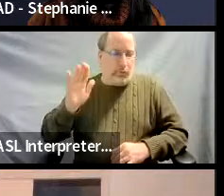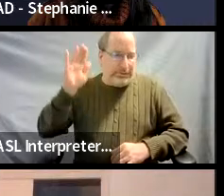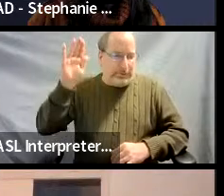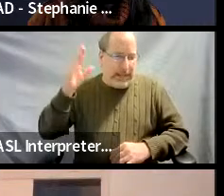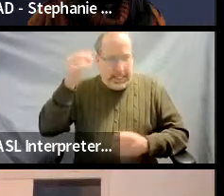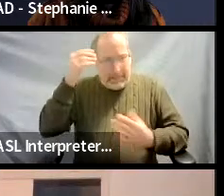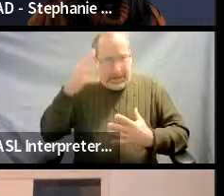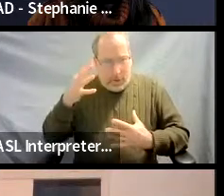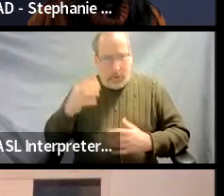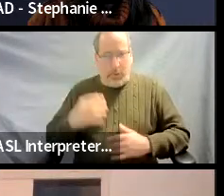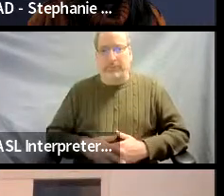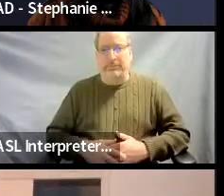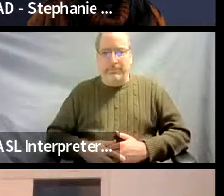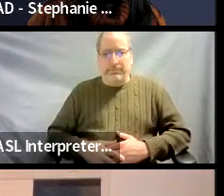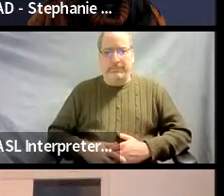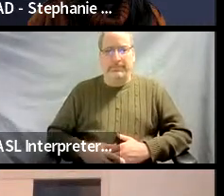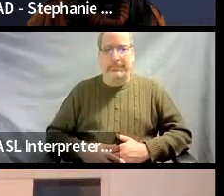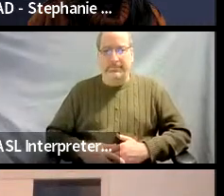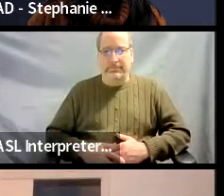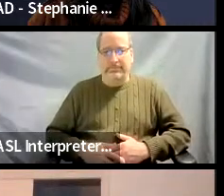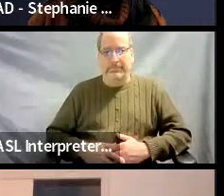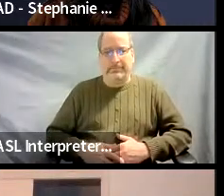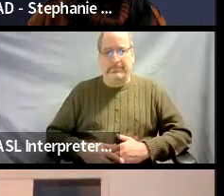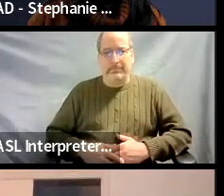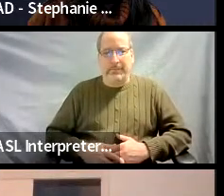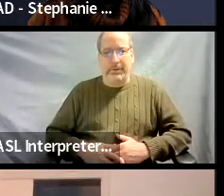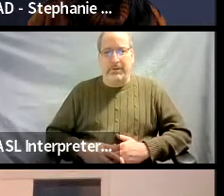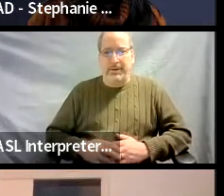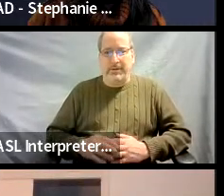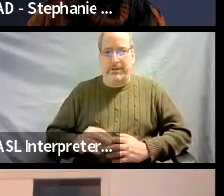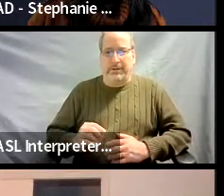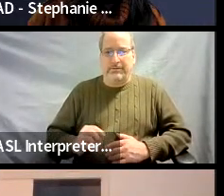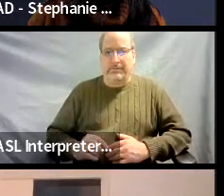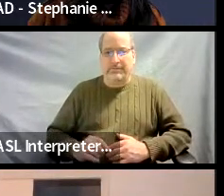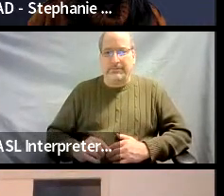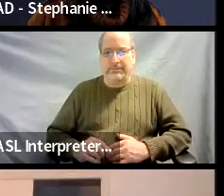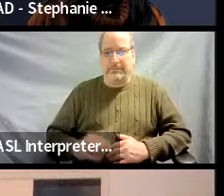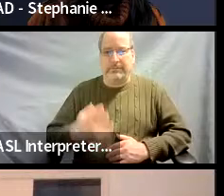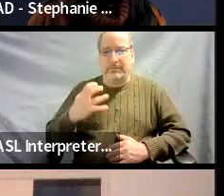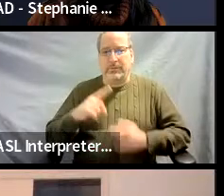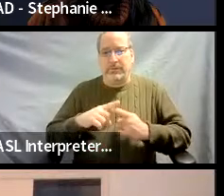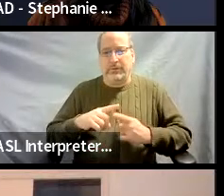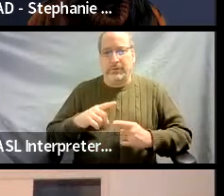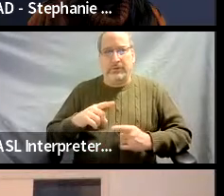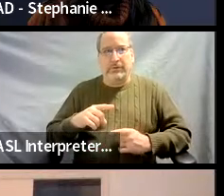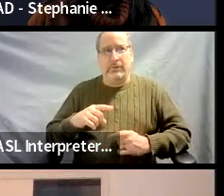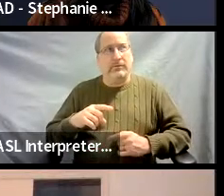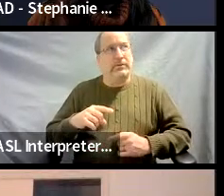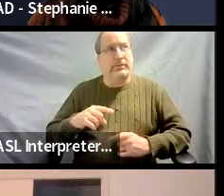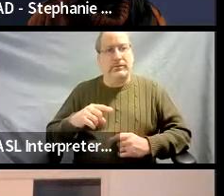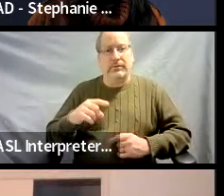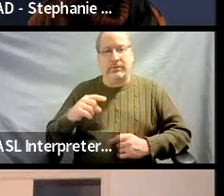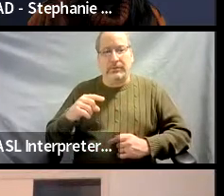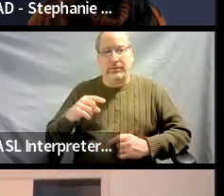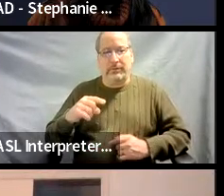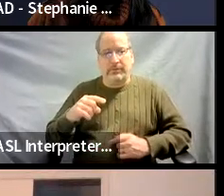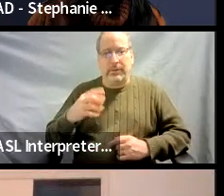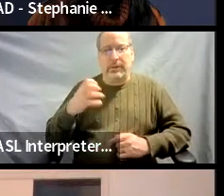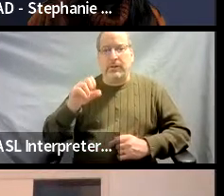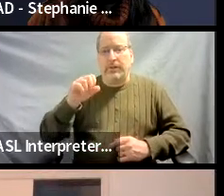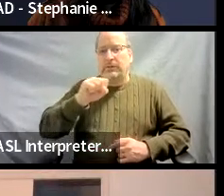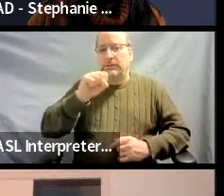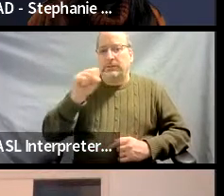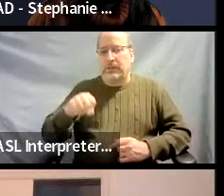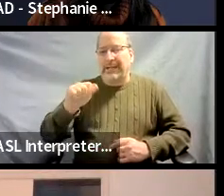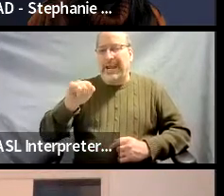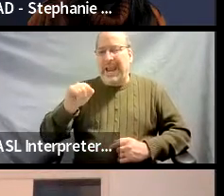and let me know. But I just wanted to give a quick update on our Stockton Air Pollution